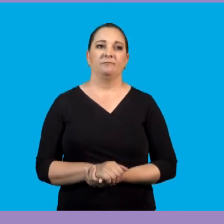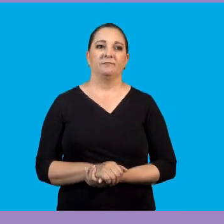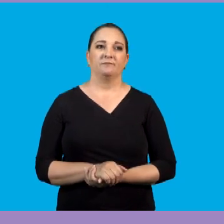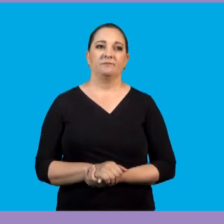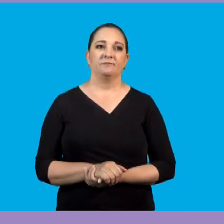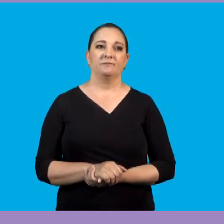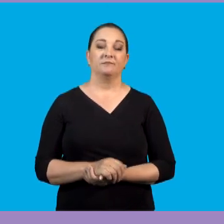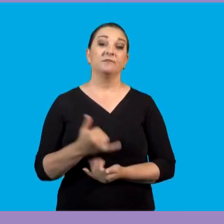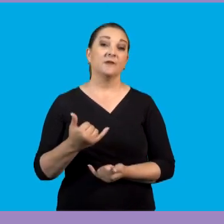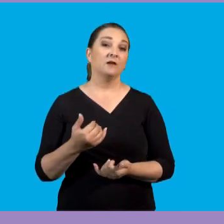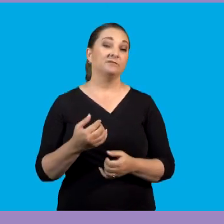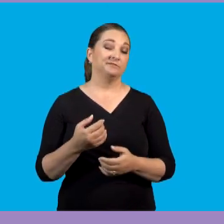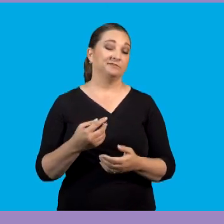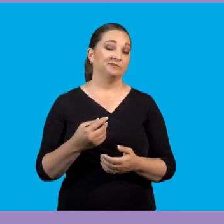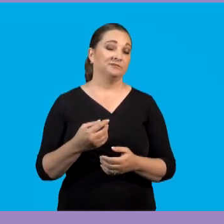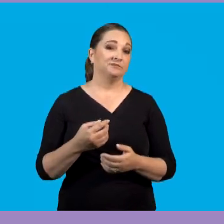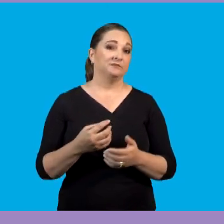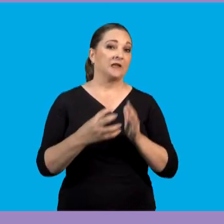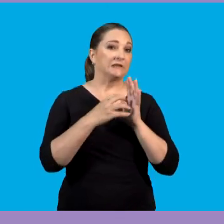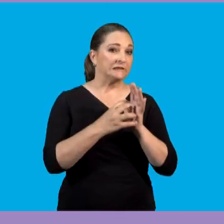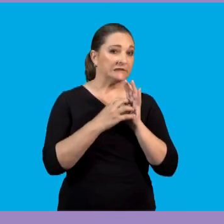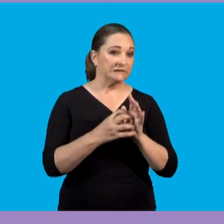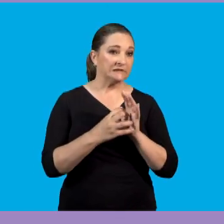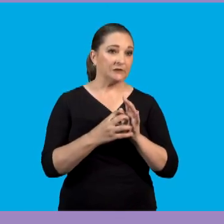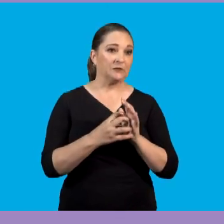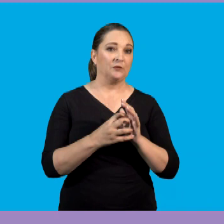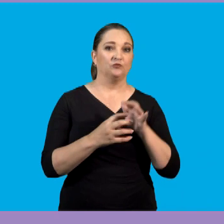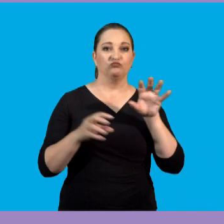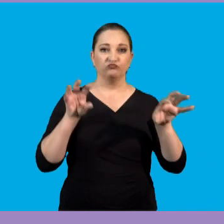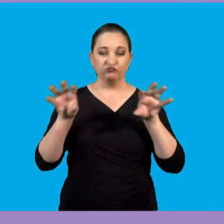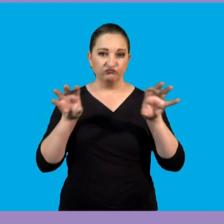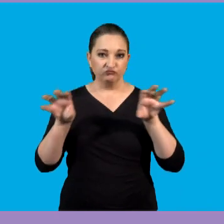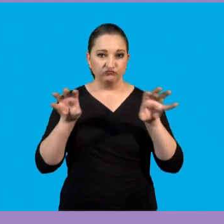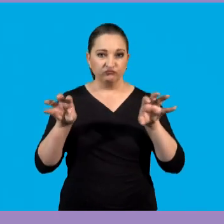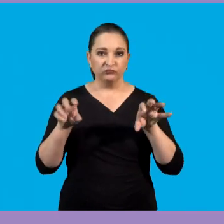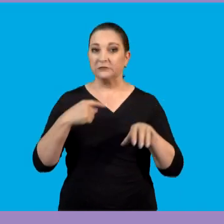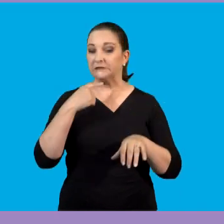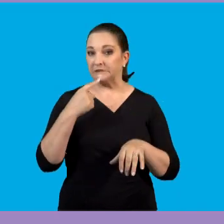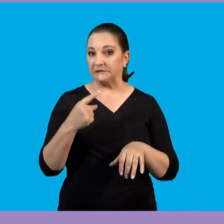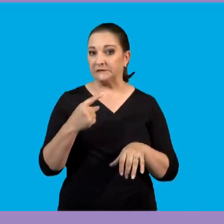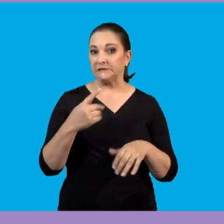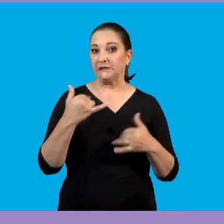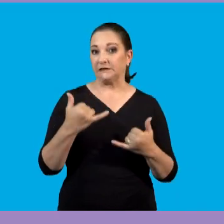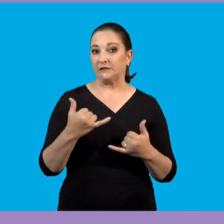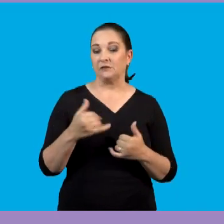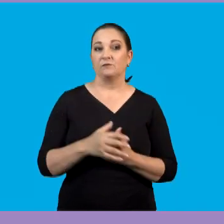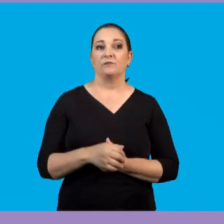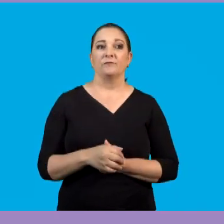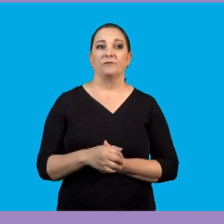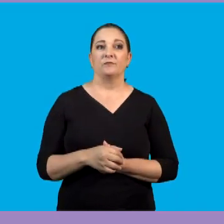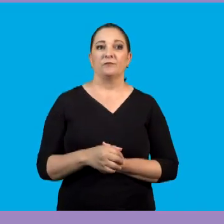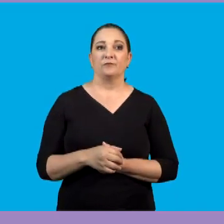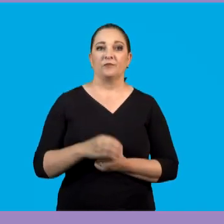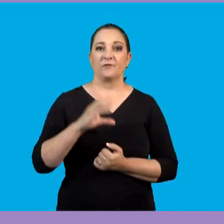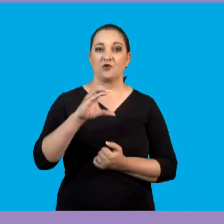example. So the next example here has, again, two triangles, and we need to determine whether these two triangles are congruent